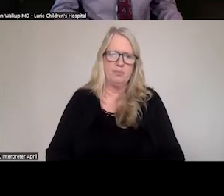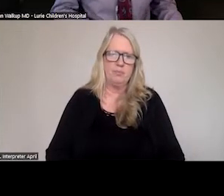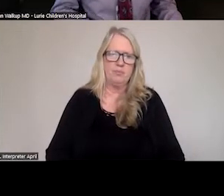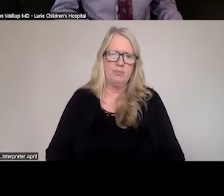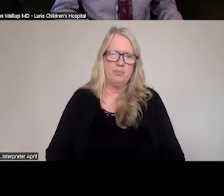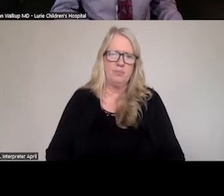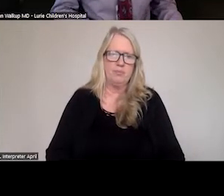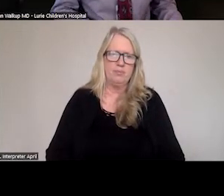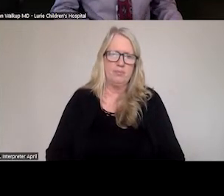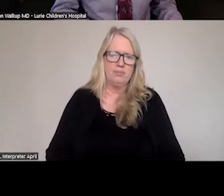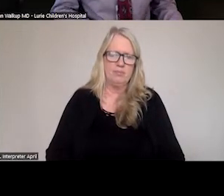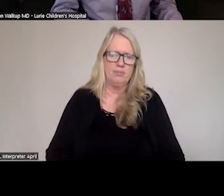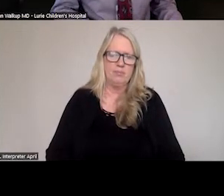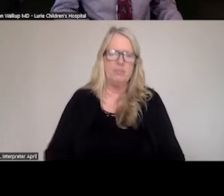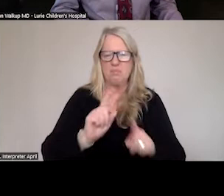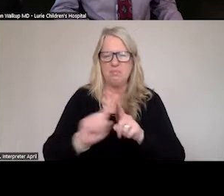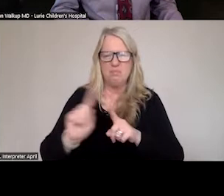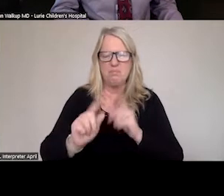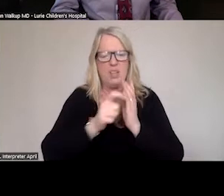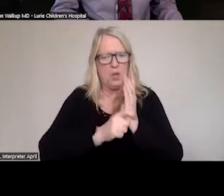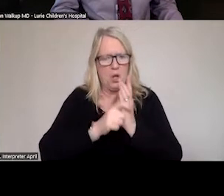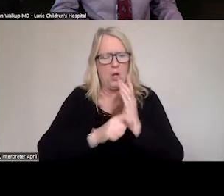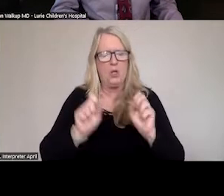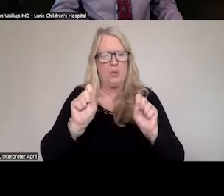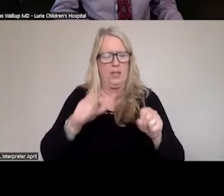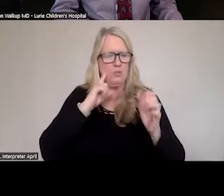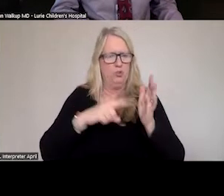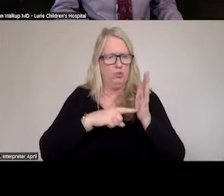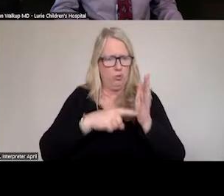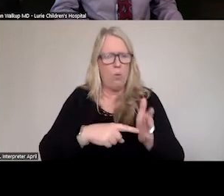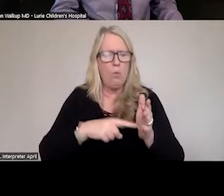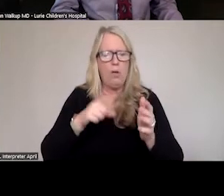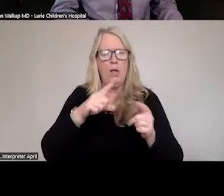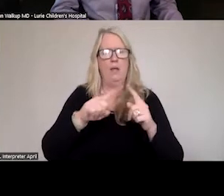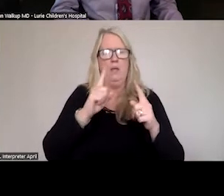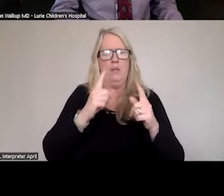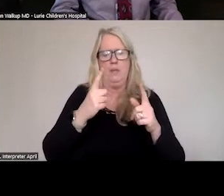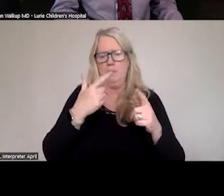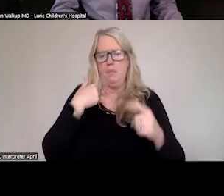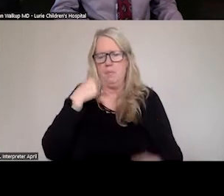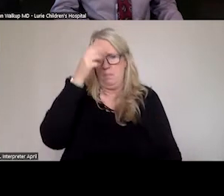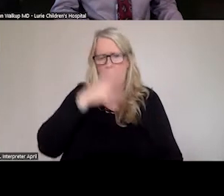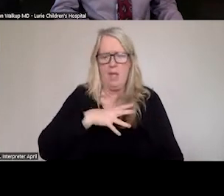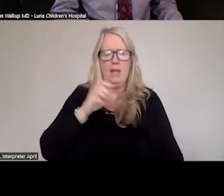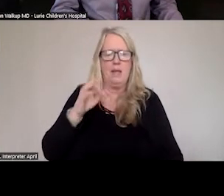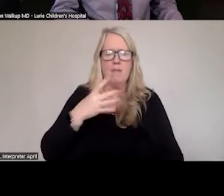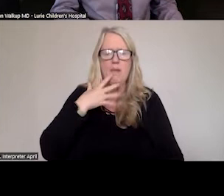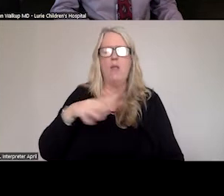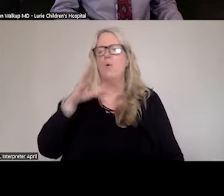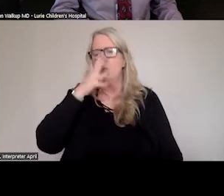So there have been a number of articles we can send around that feature the young men of color and the young women of color involved in our